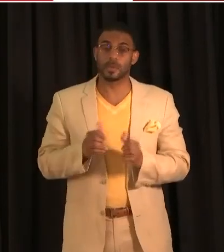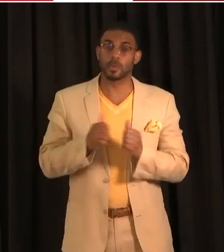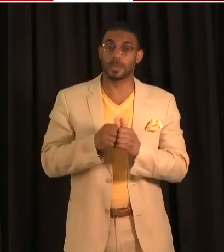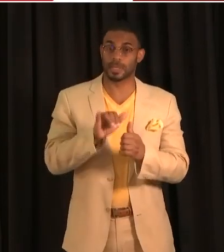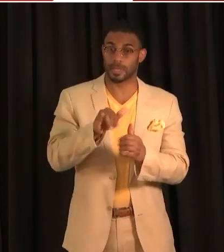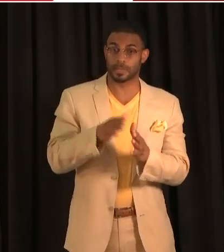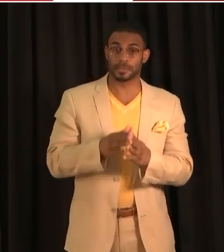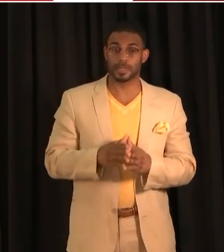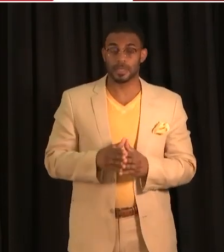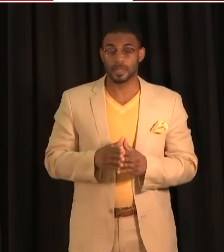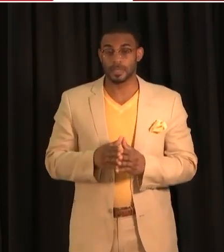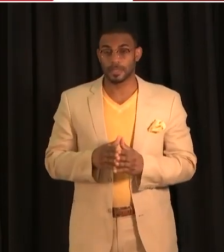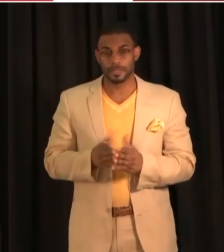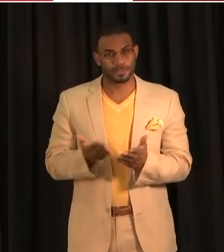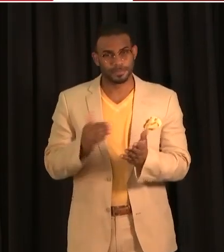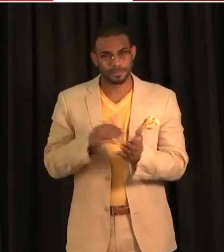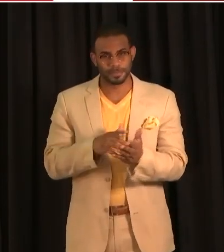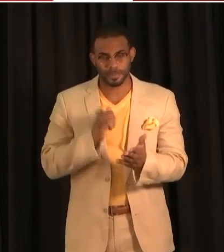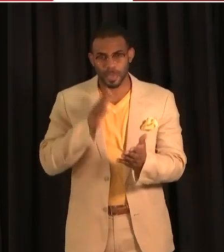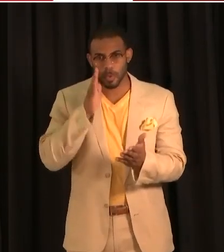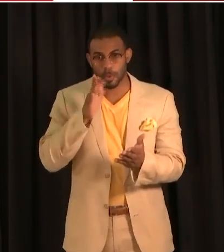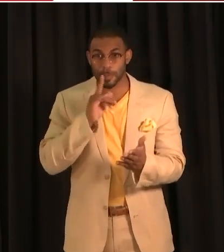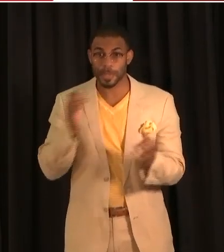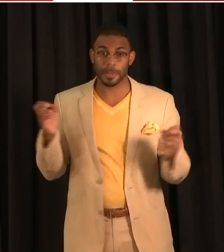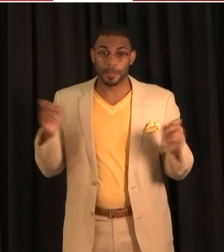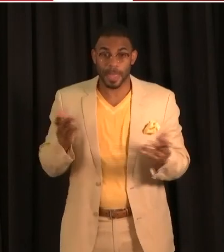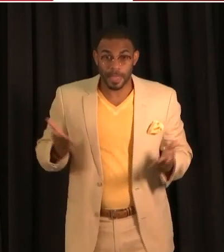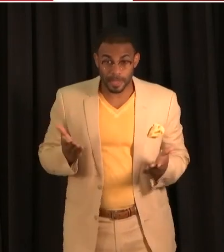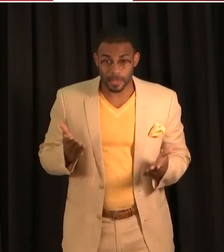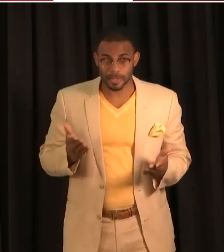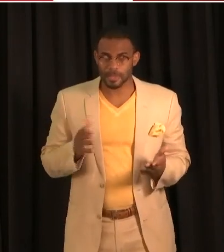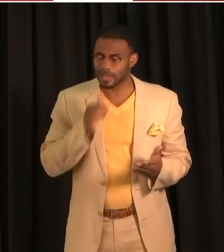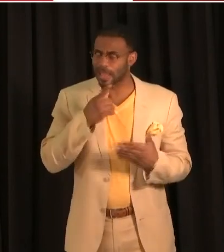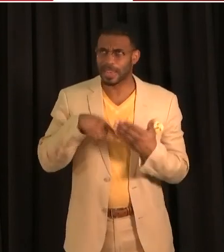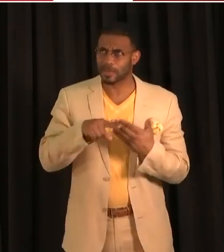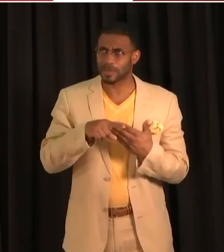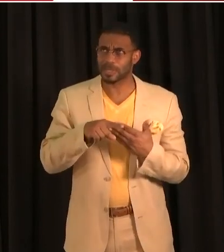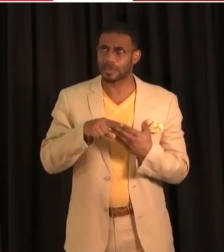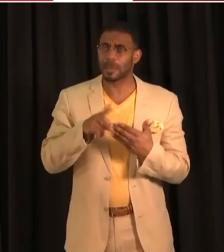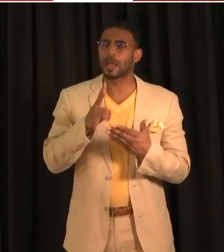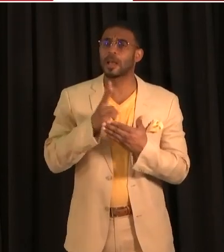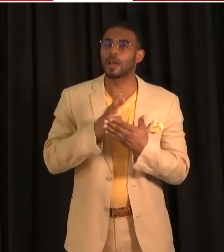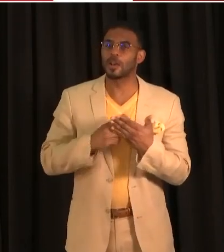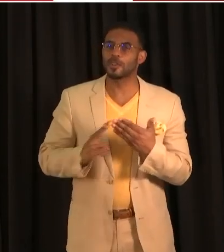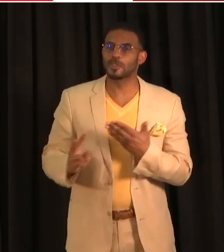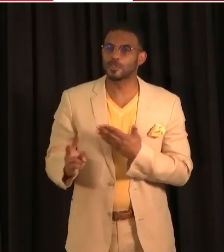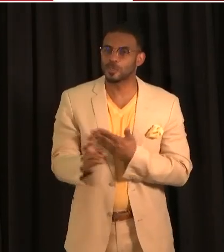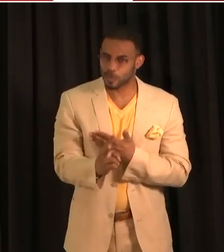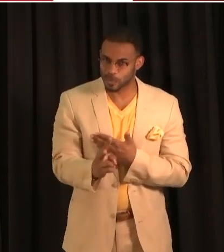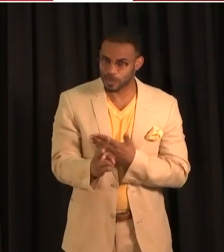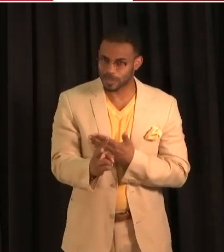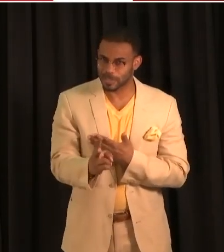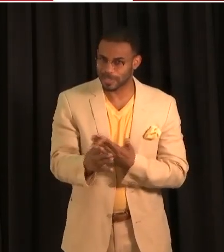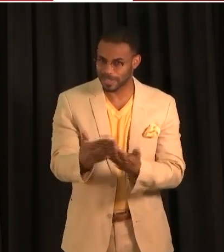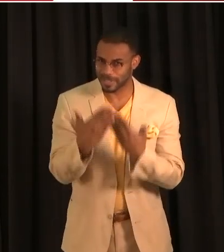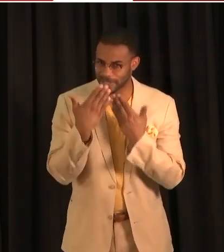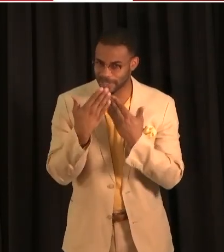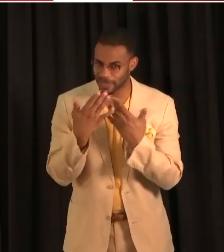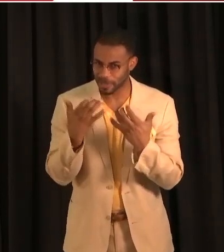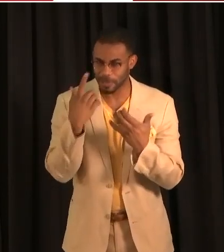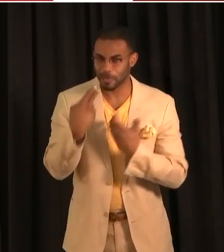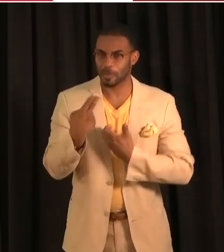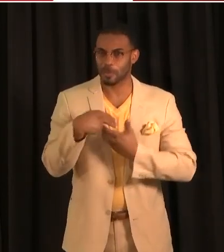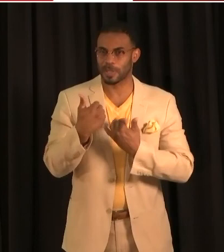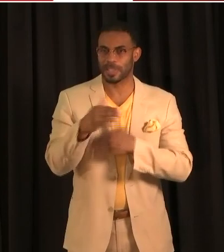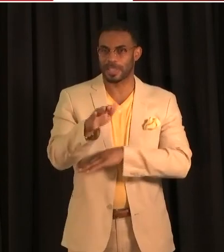yourself with that. Again, we will be back here not next week, but the week after. So we want to thank you